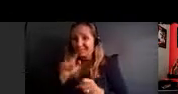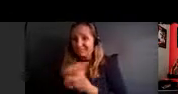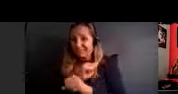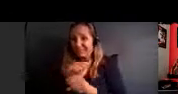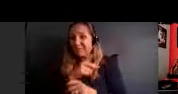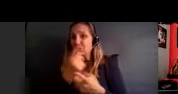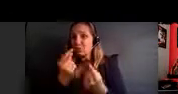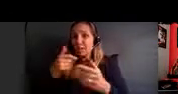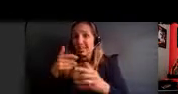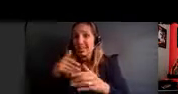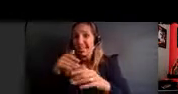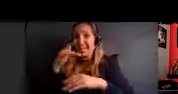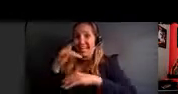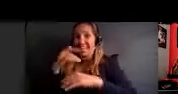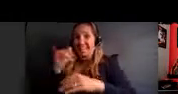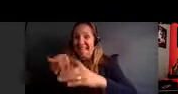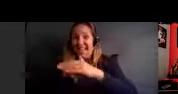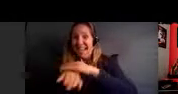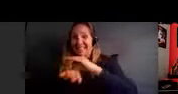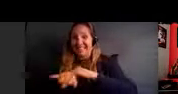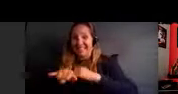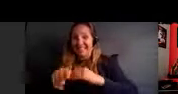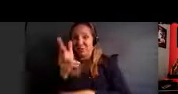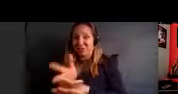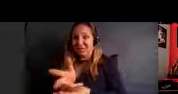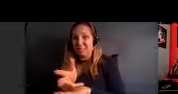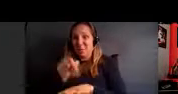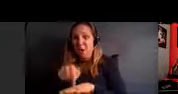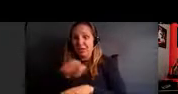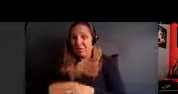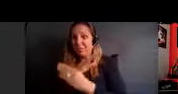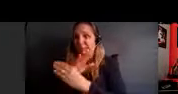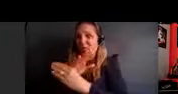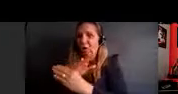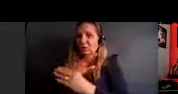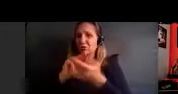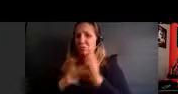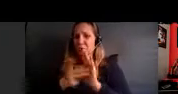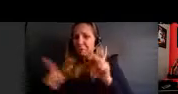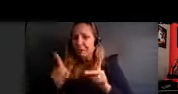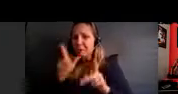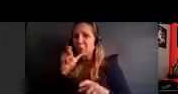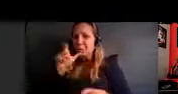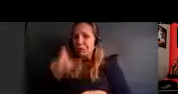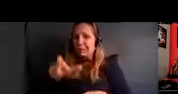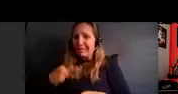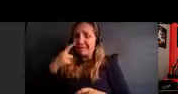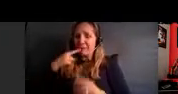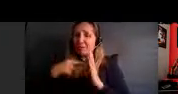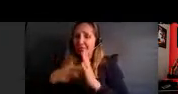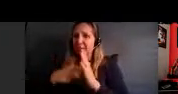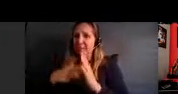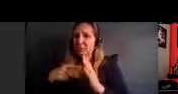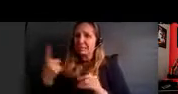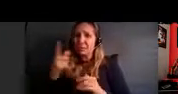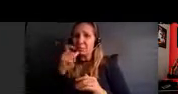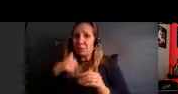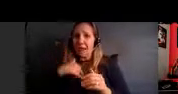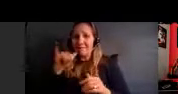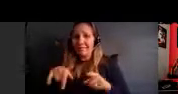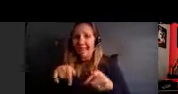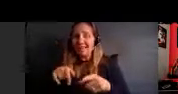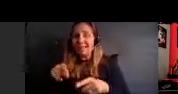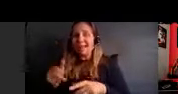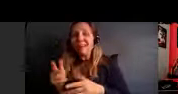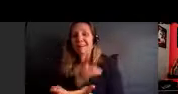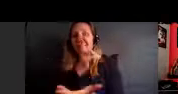the accessible spots, which actually works against the people who actually need to use them, right? So those hash marks there are not just there